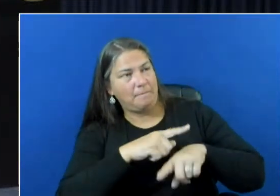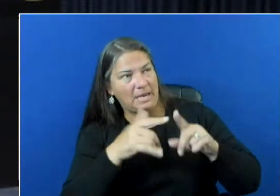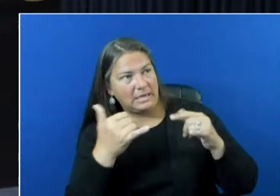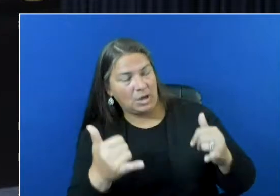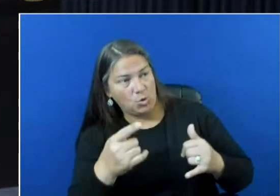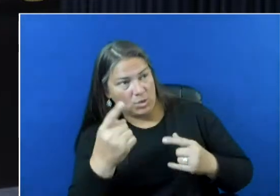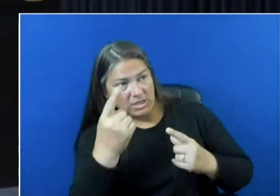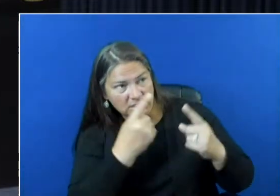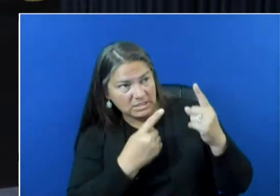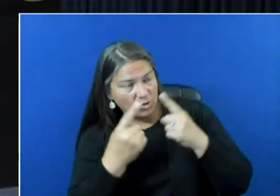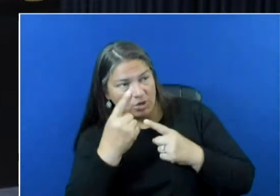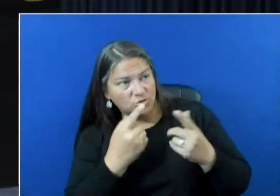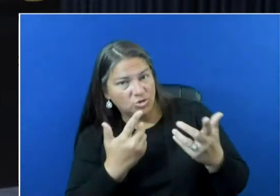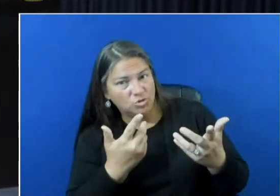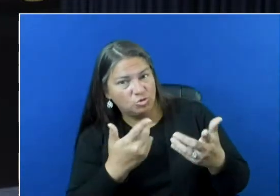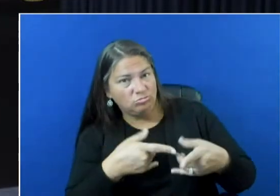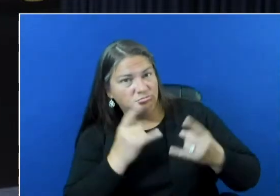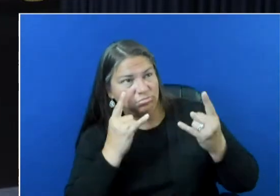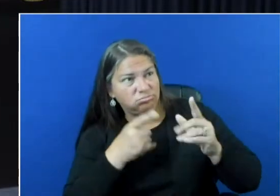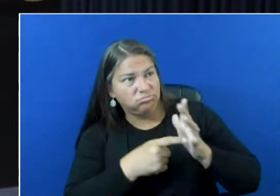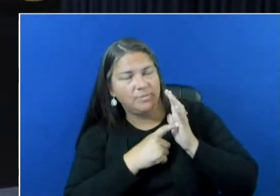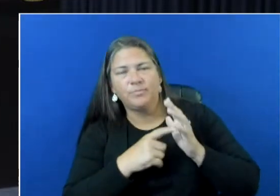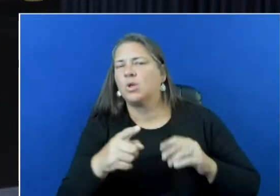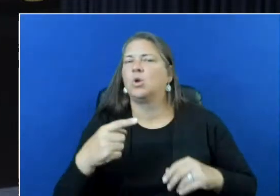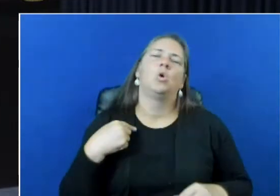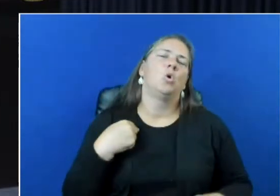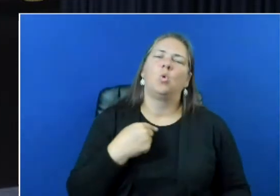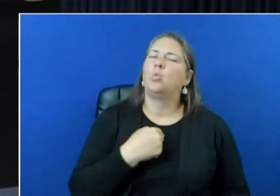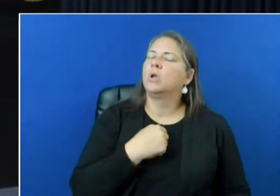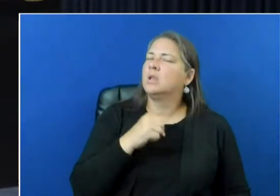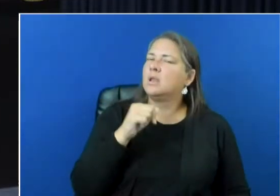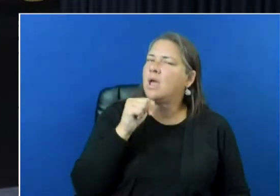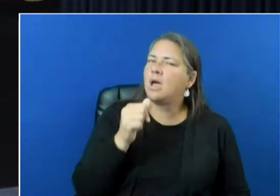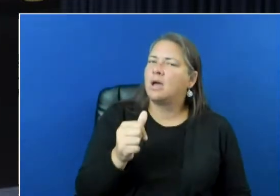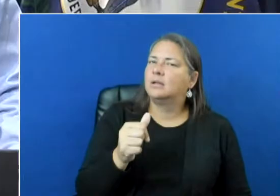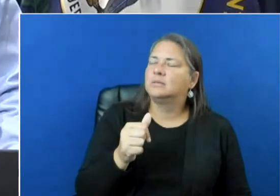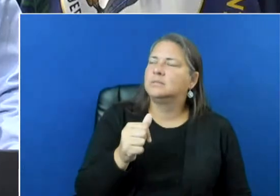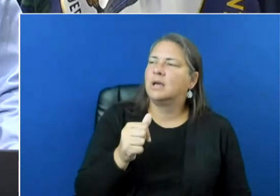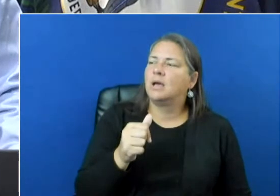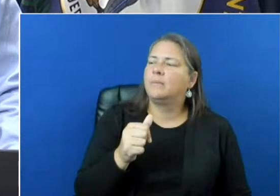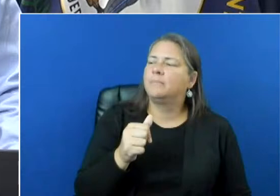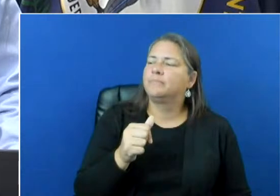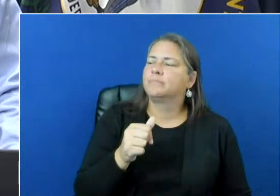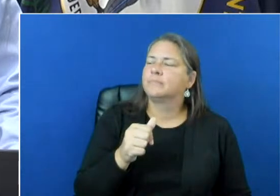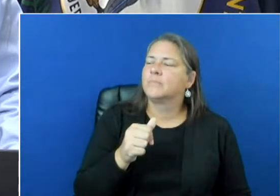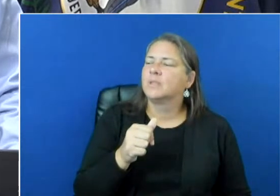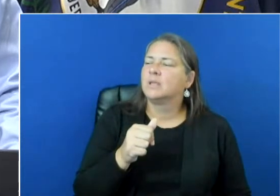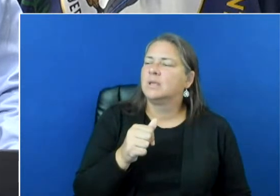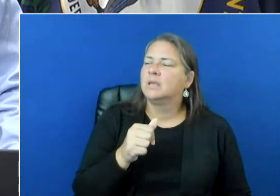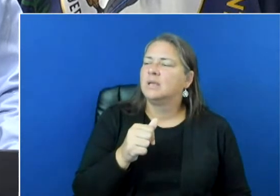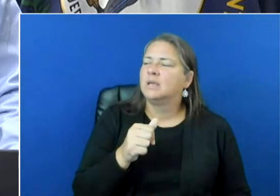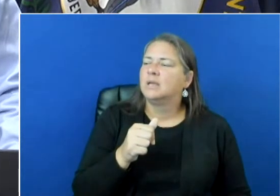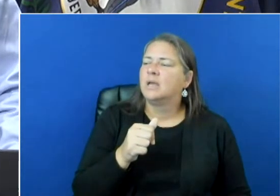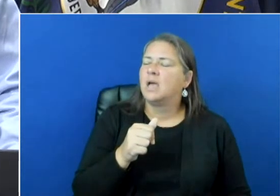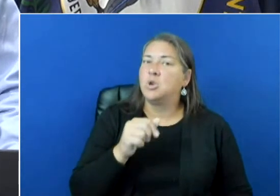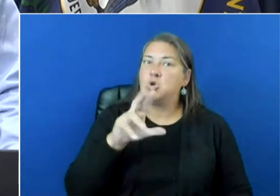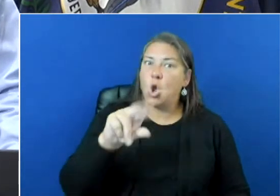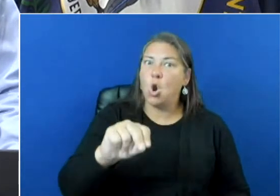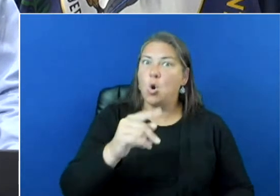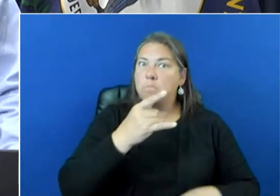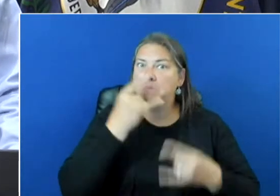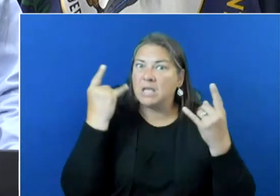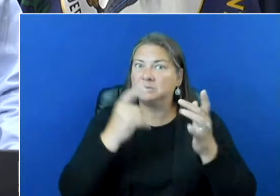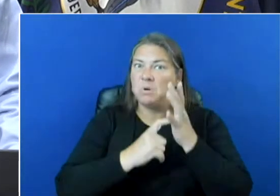any point? We are not taking the potential for a mask mandate off the table, but the circumstances are